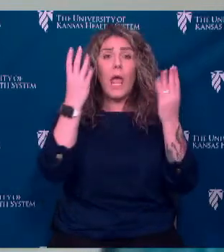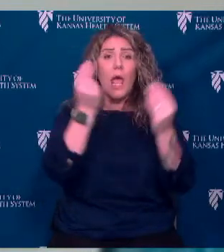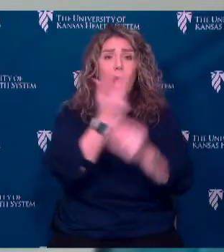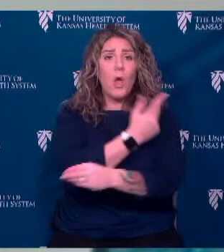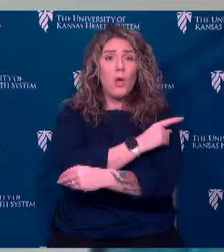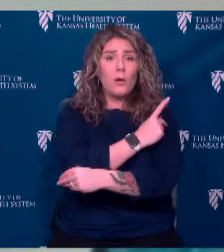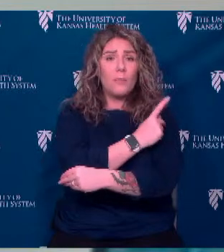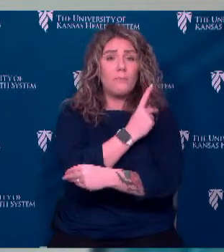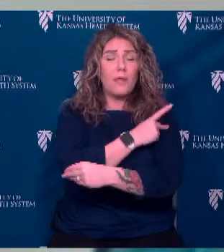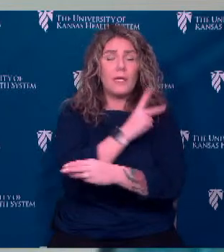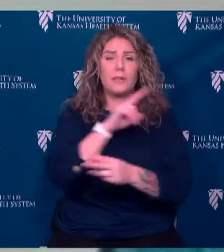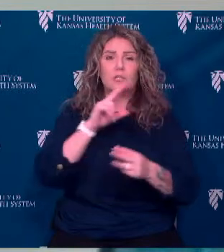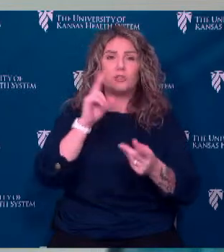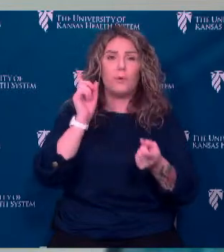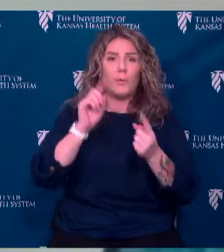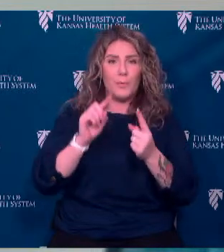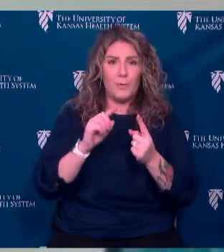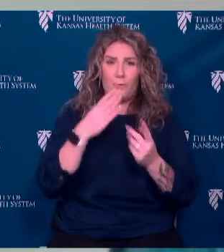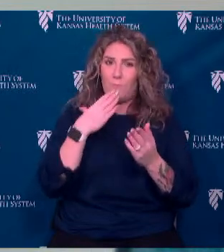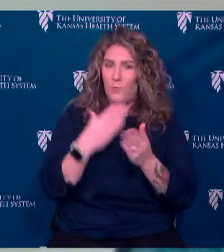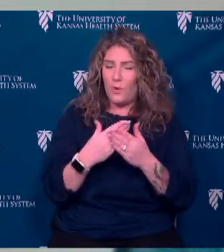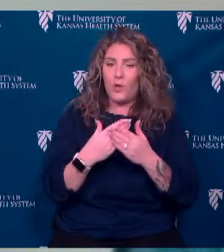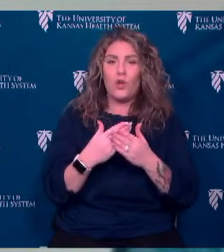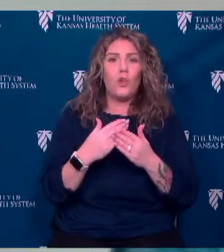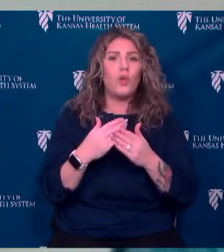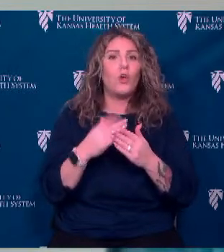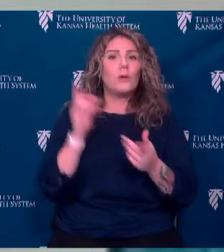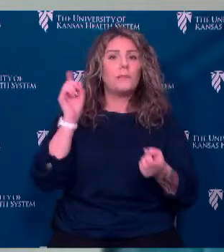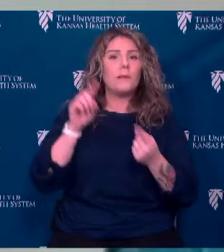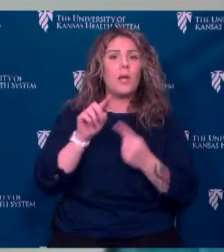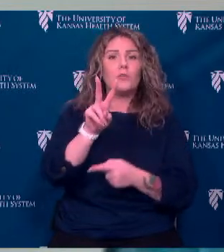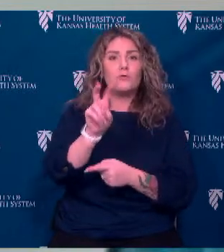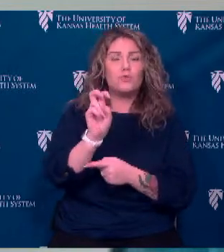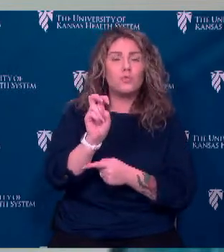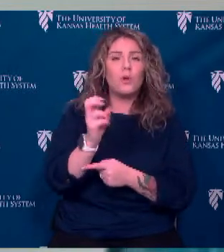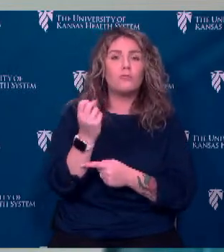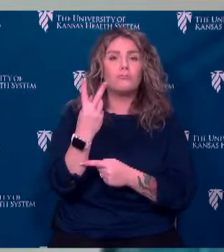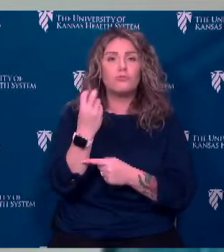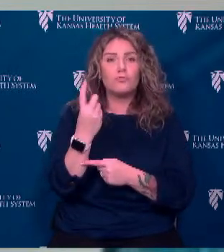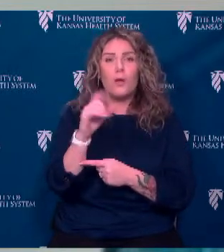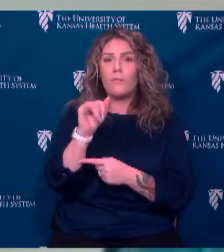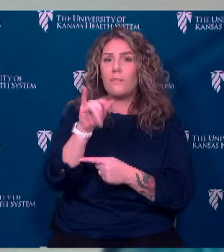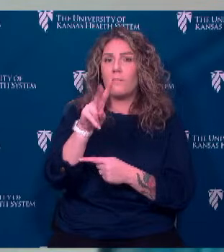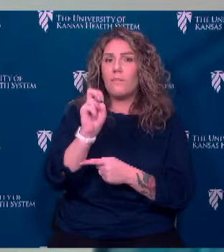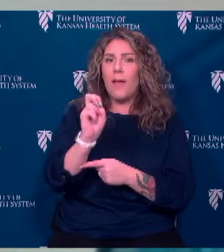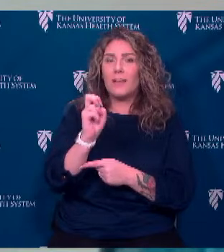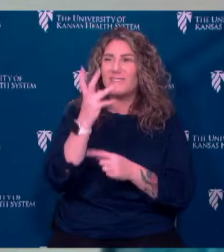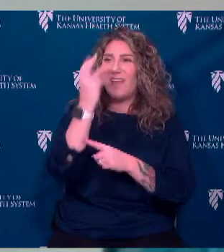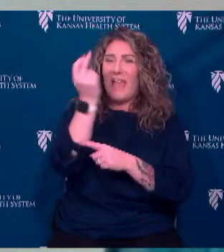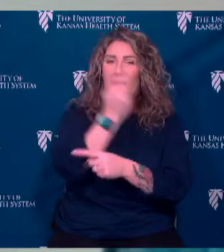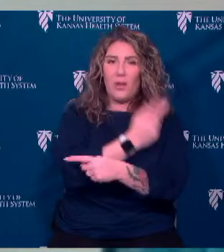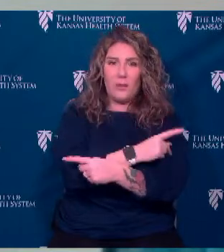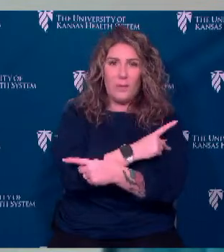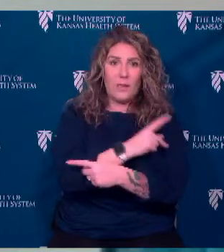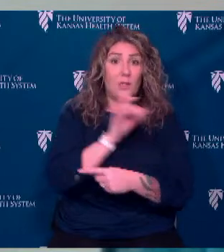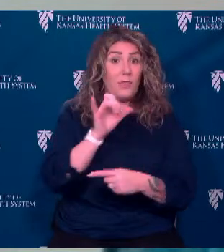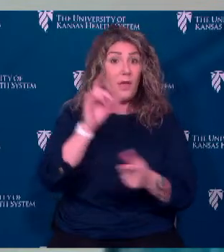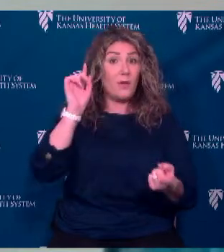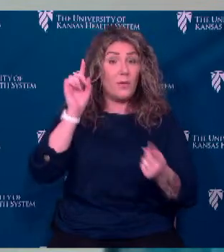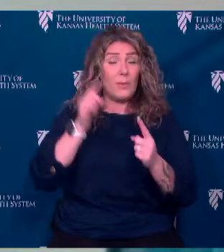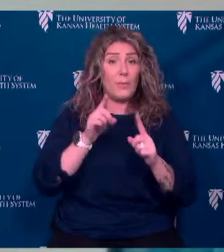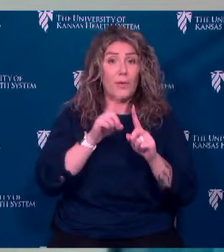also decreasing, which is really good. We are down to 212 active infections now on the outpatient side, which is down